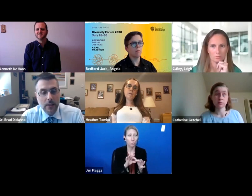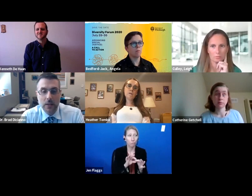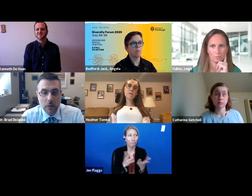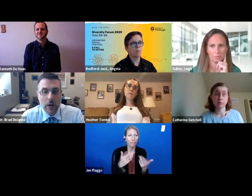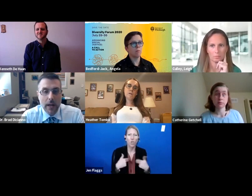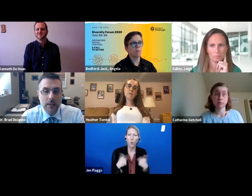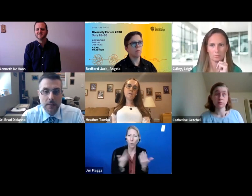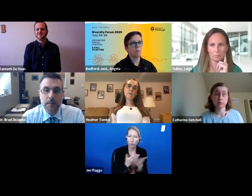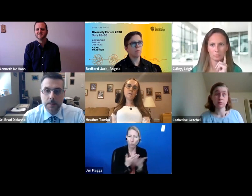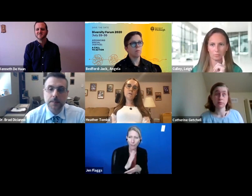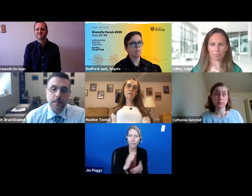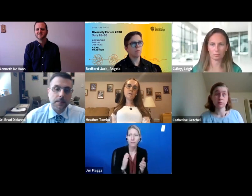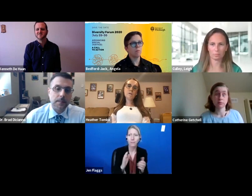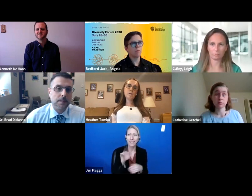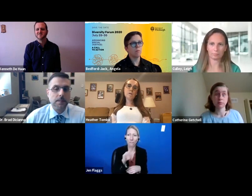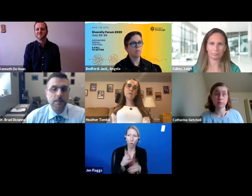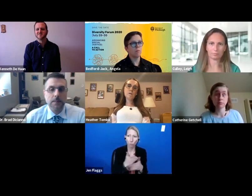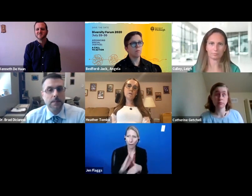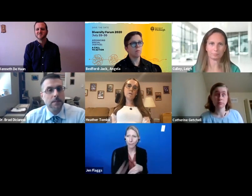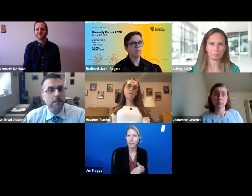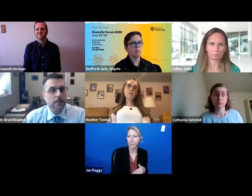human rights and civil rights.